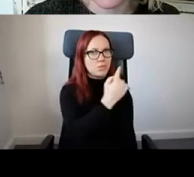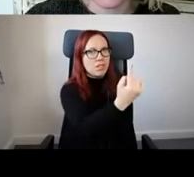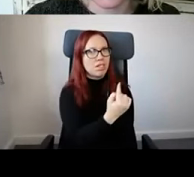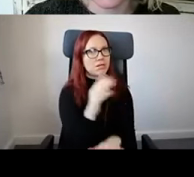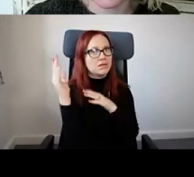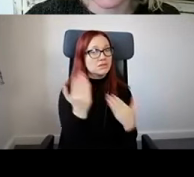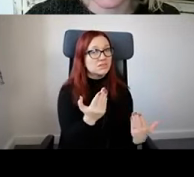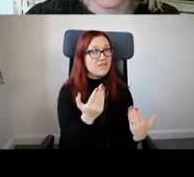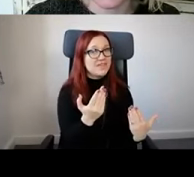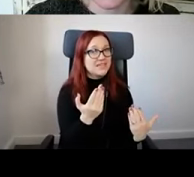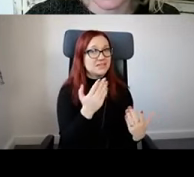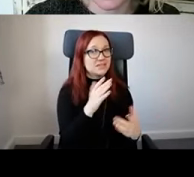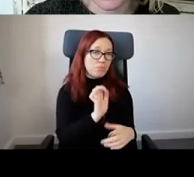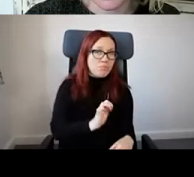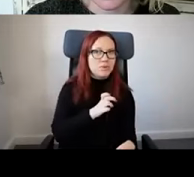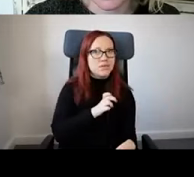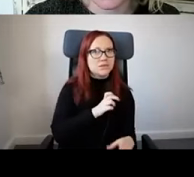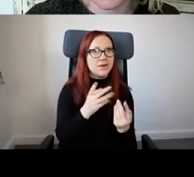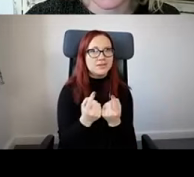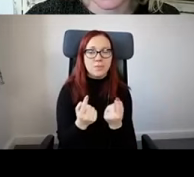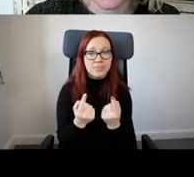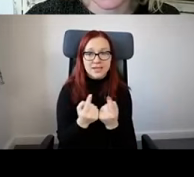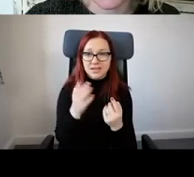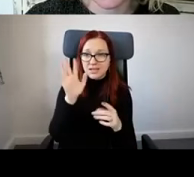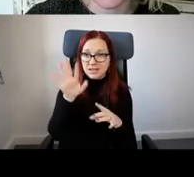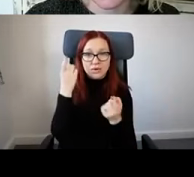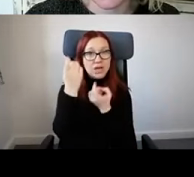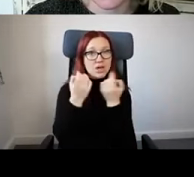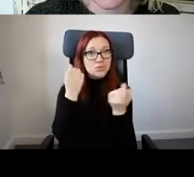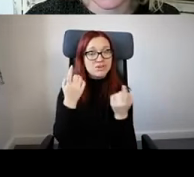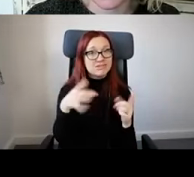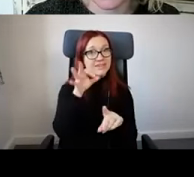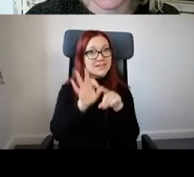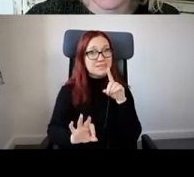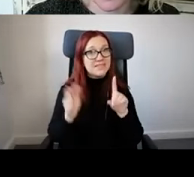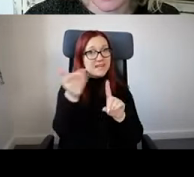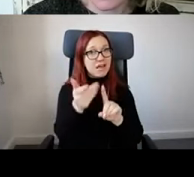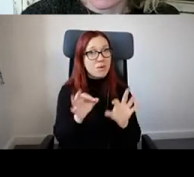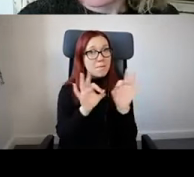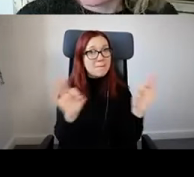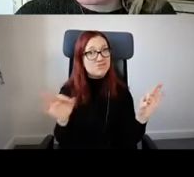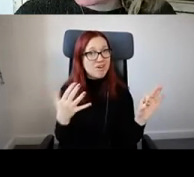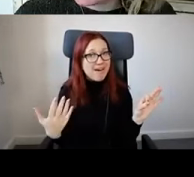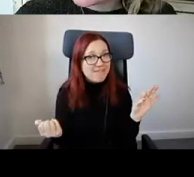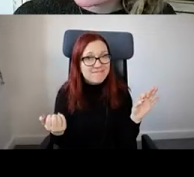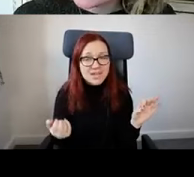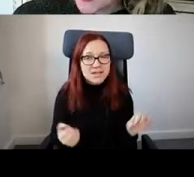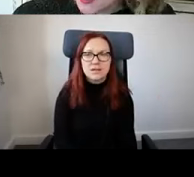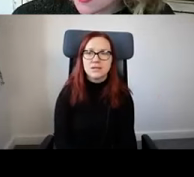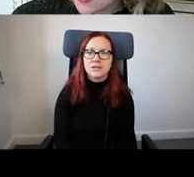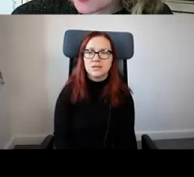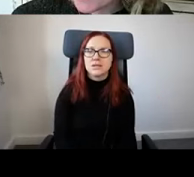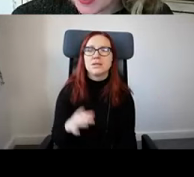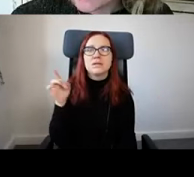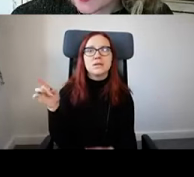love to be able to pick, you know, for to be able to have a specific outcome measure for it. Is there anything there yet? So